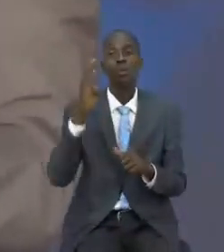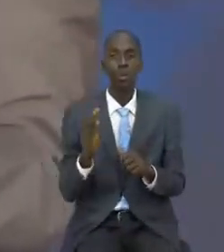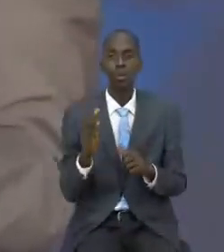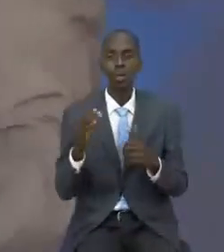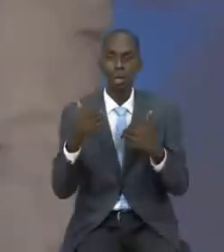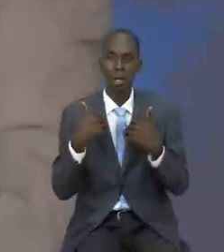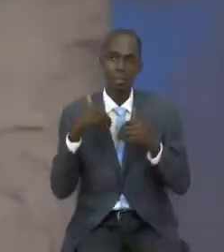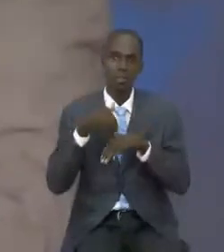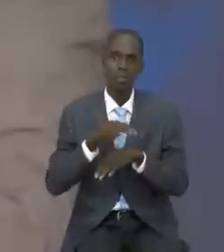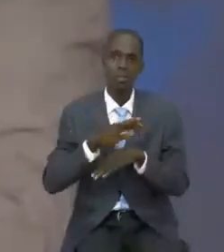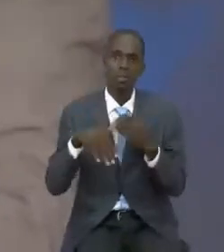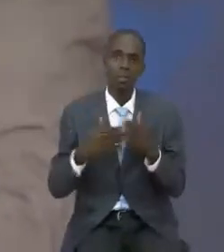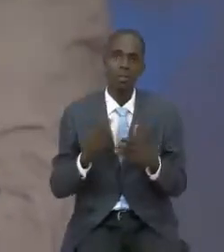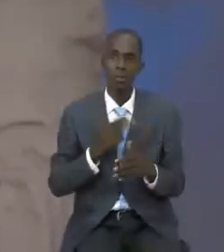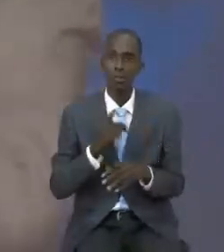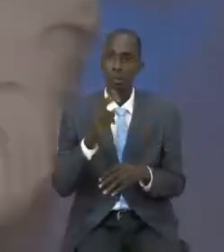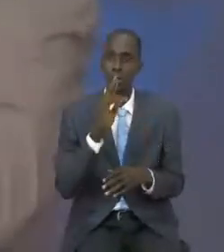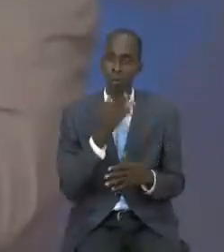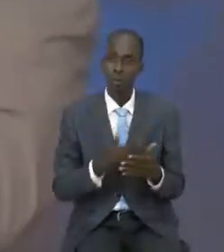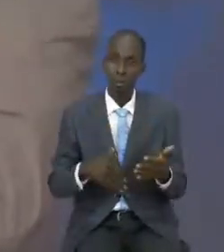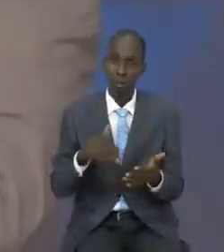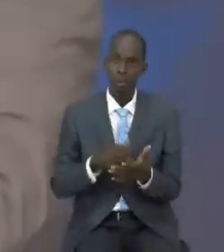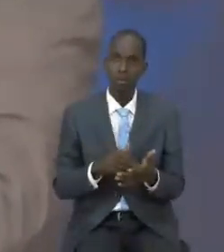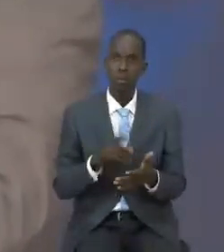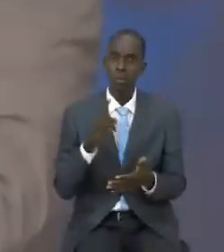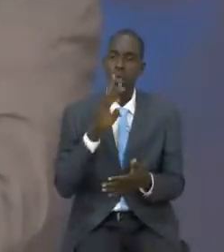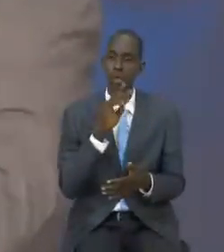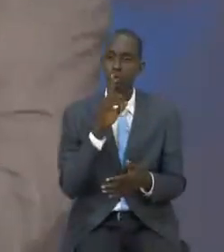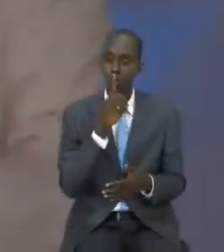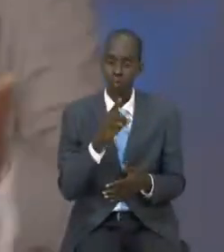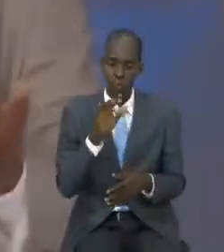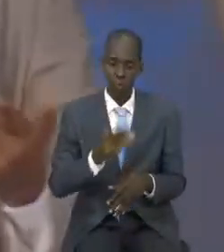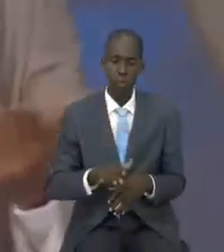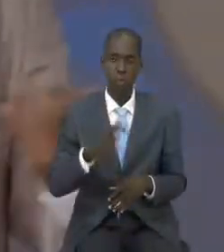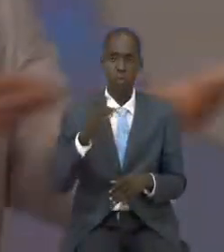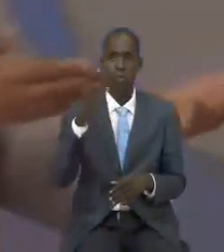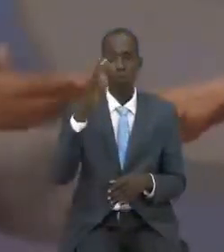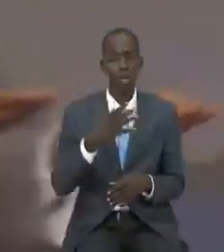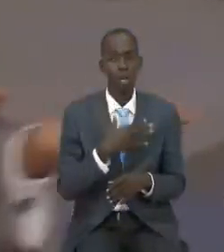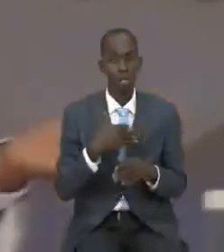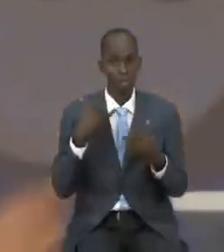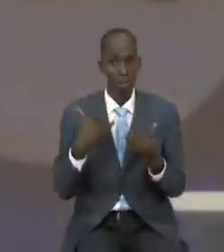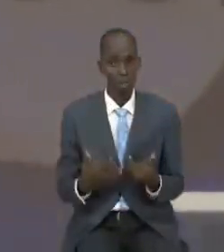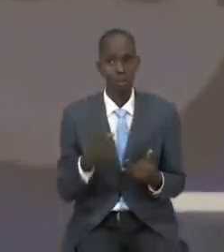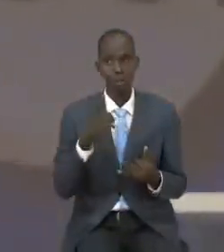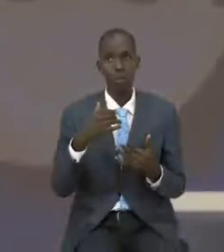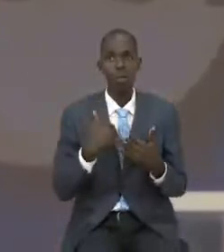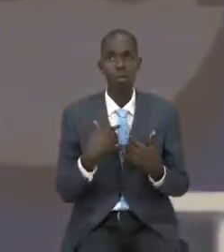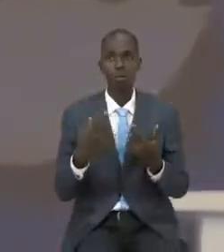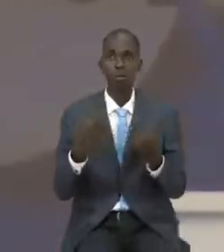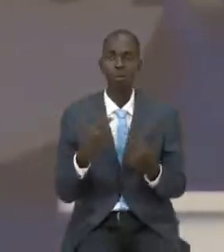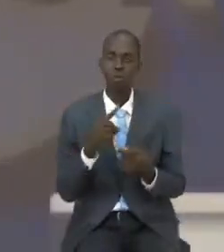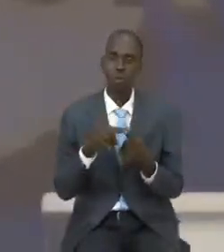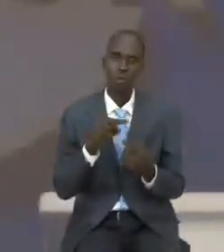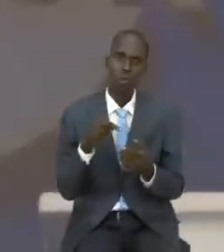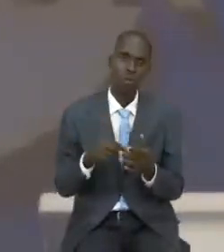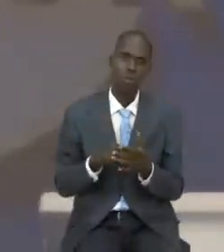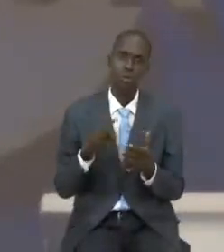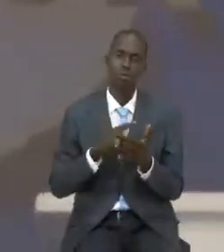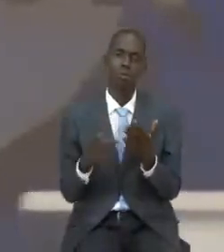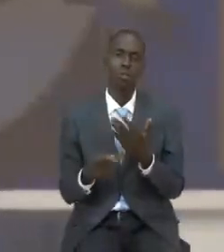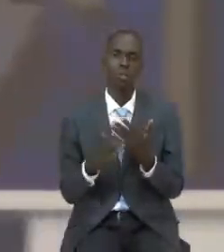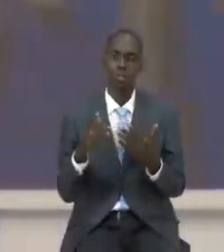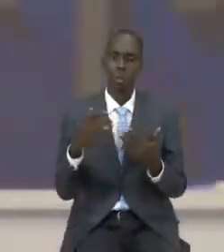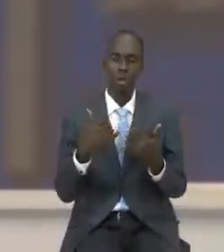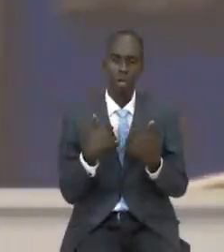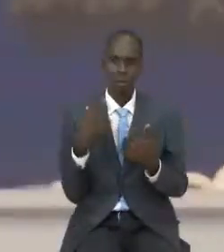us. You are born again. You're a real child of God. And now you have come to this conference and you have seen